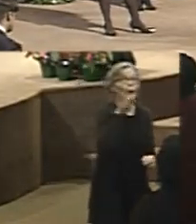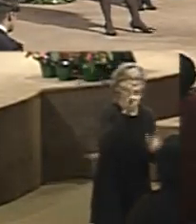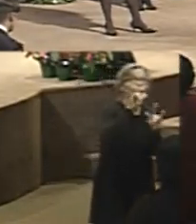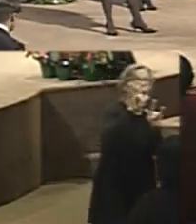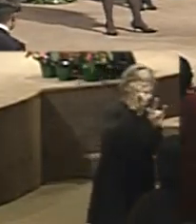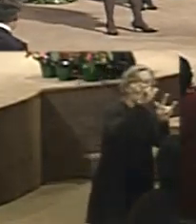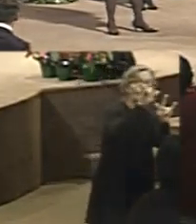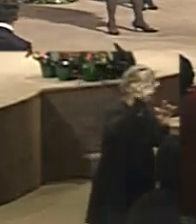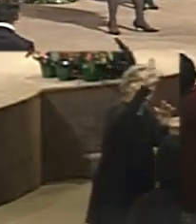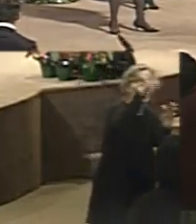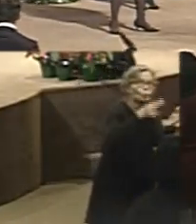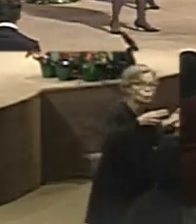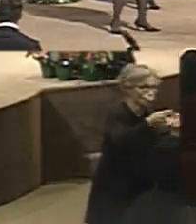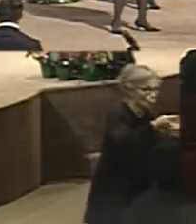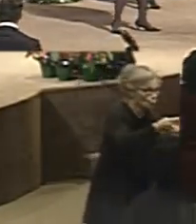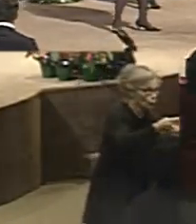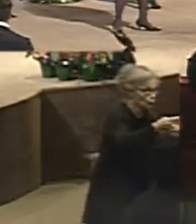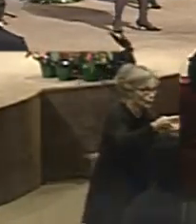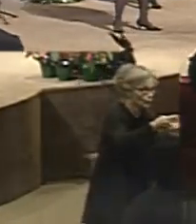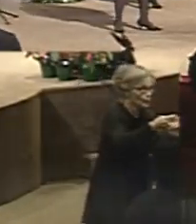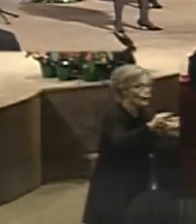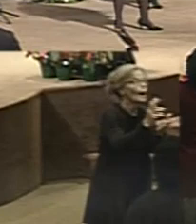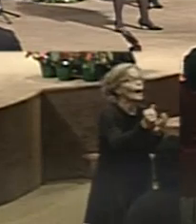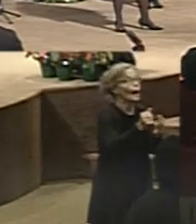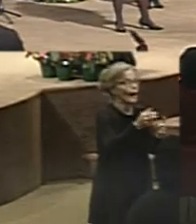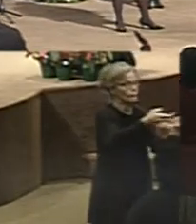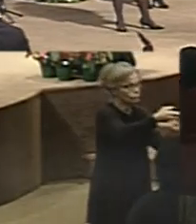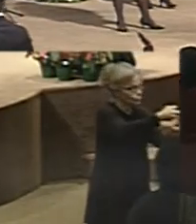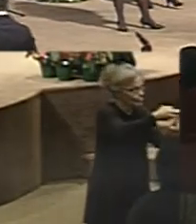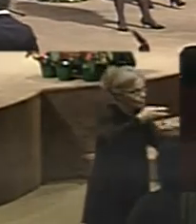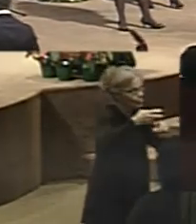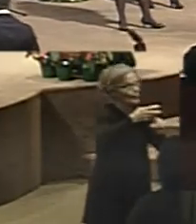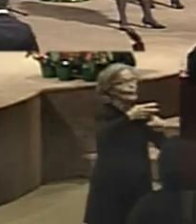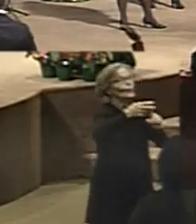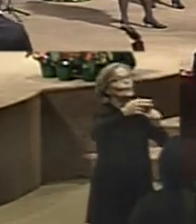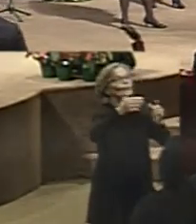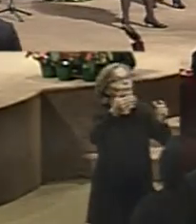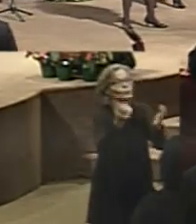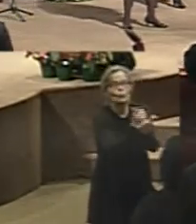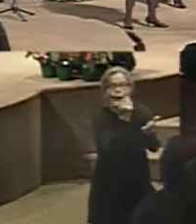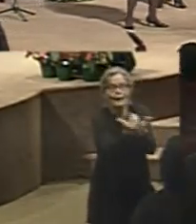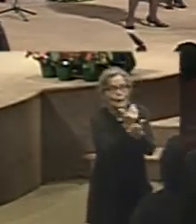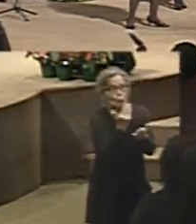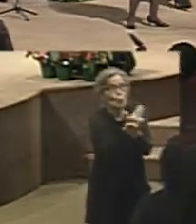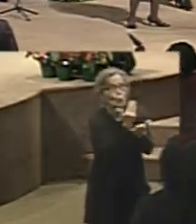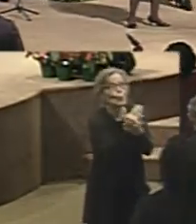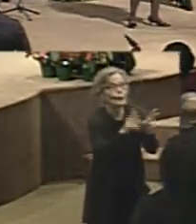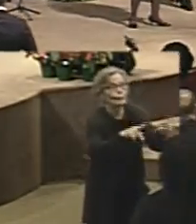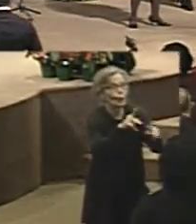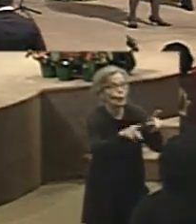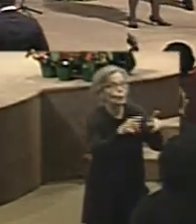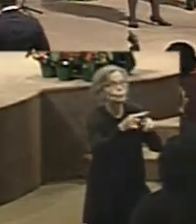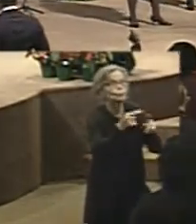make disciples. I'm going to love Your truth. And I'm going to go make disciples. Tell Him, God,